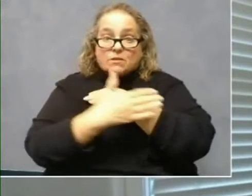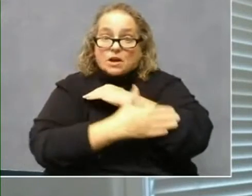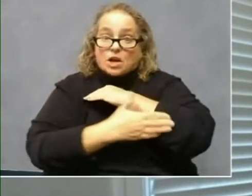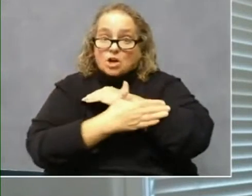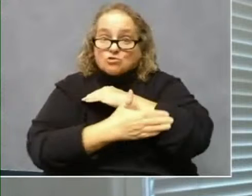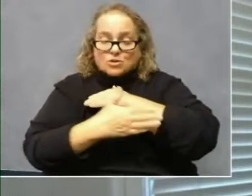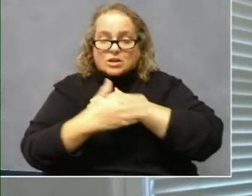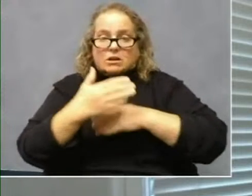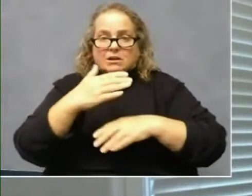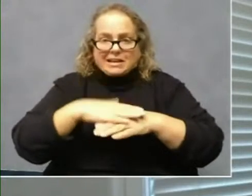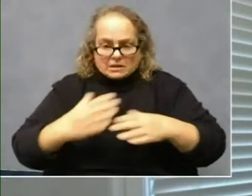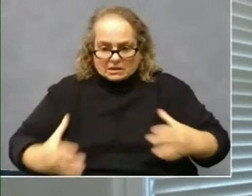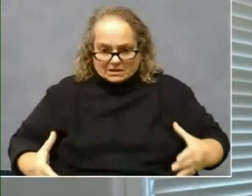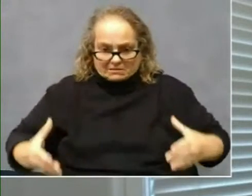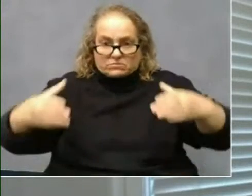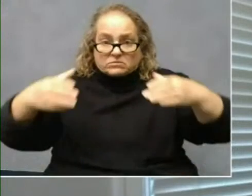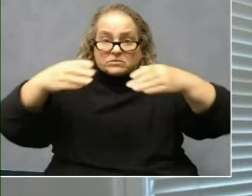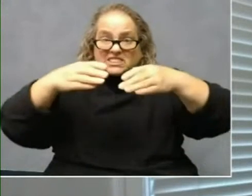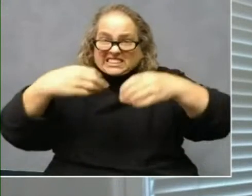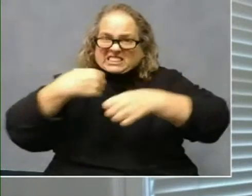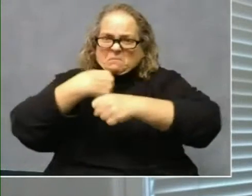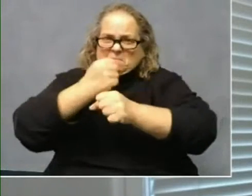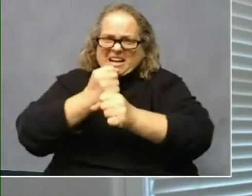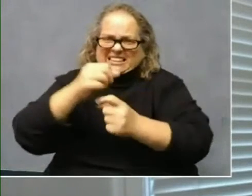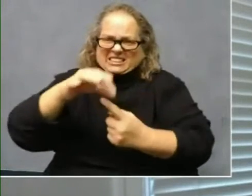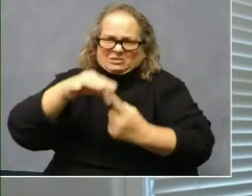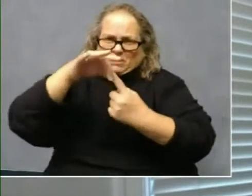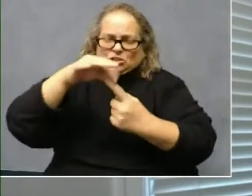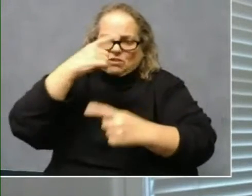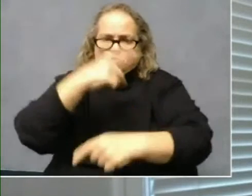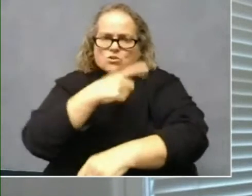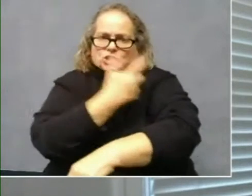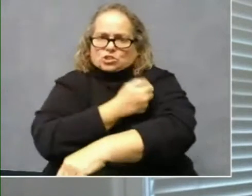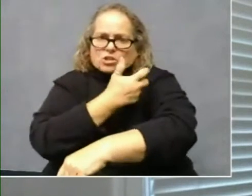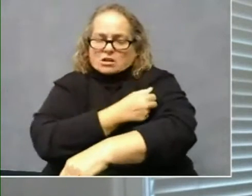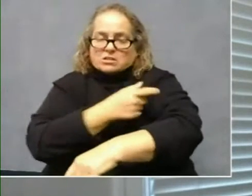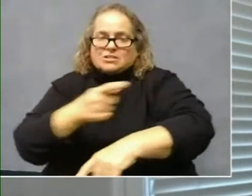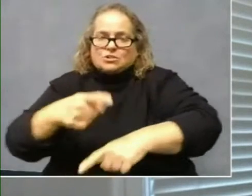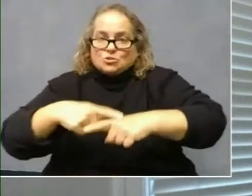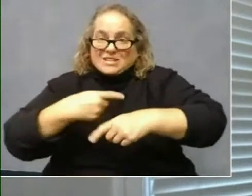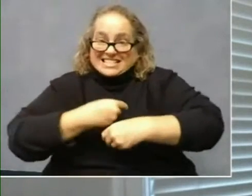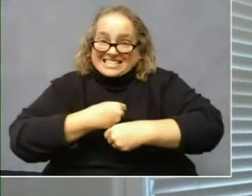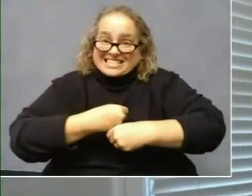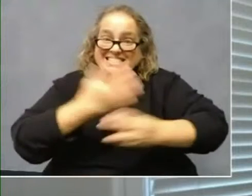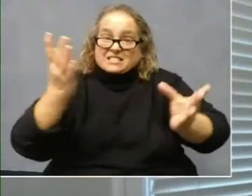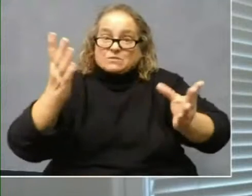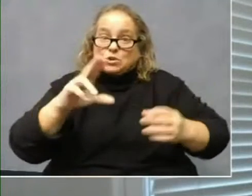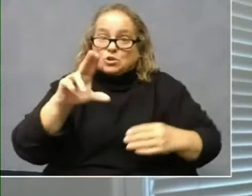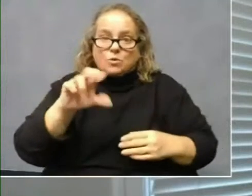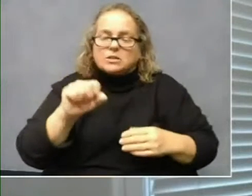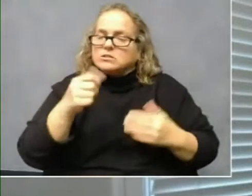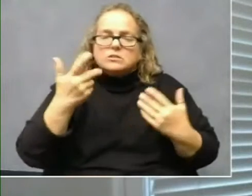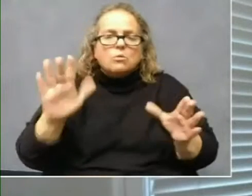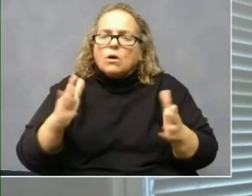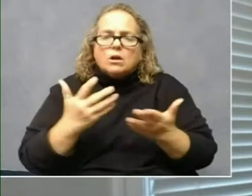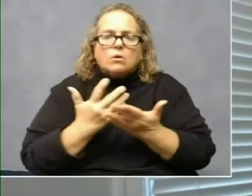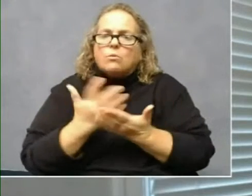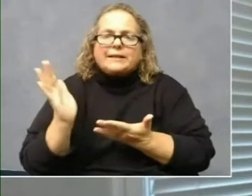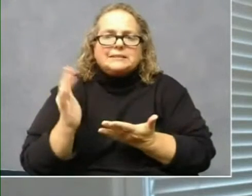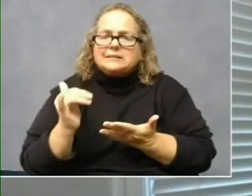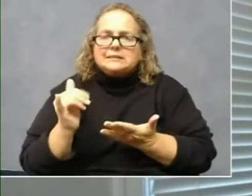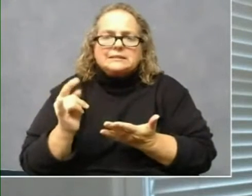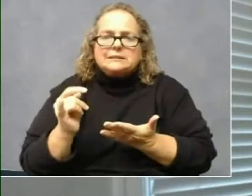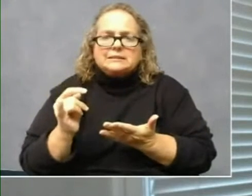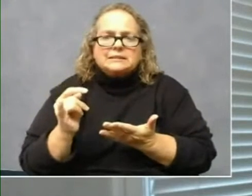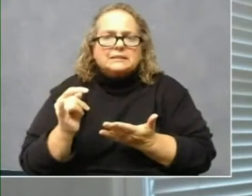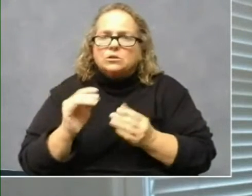purpose, and having this go all over the United States. You don't want to have any of it get wasted because there's not a backup